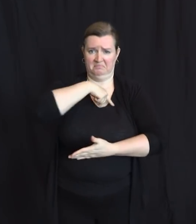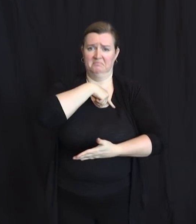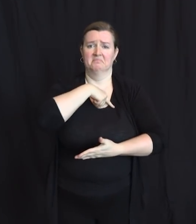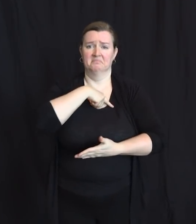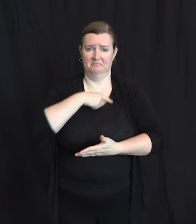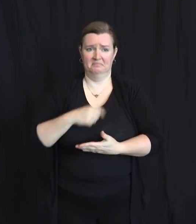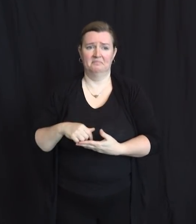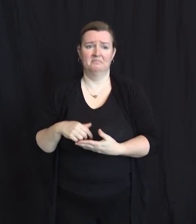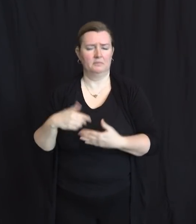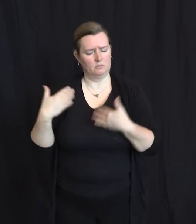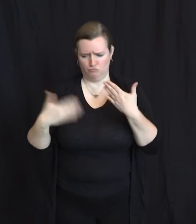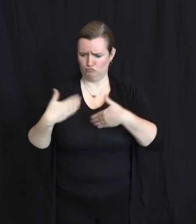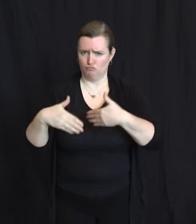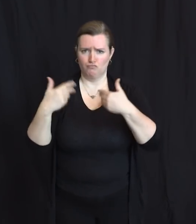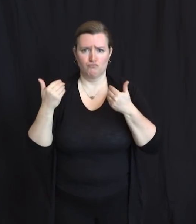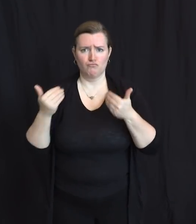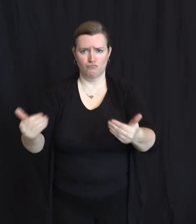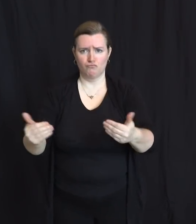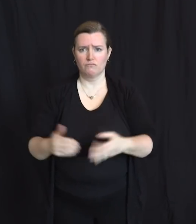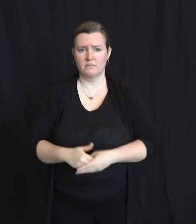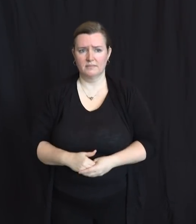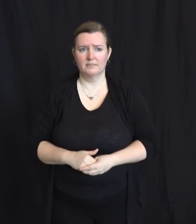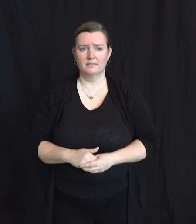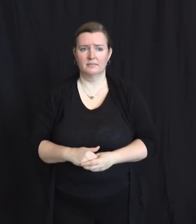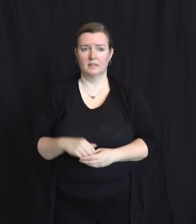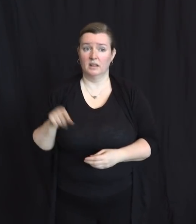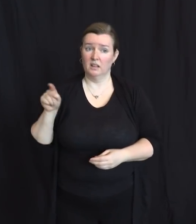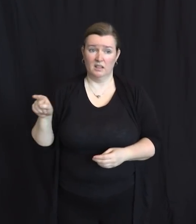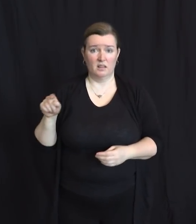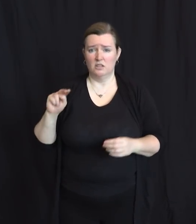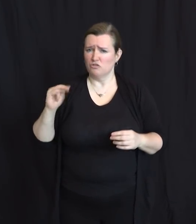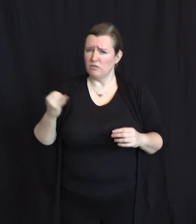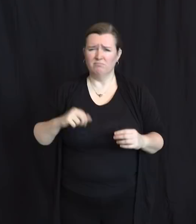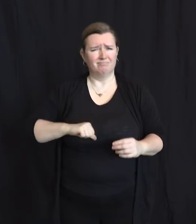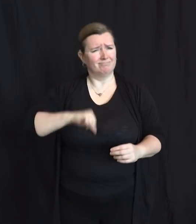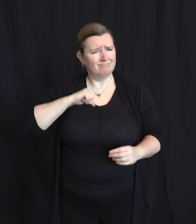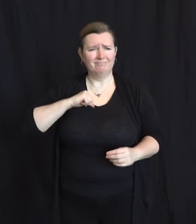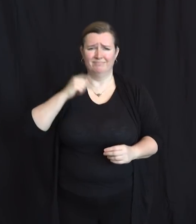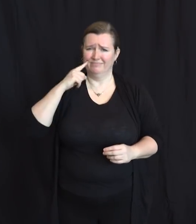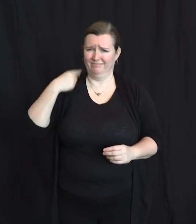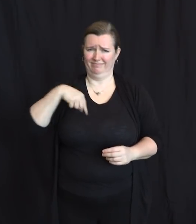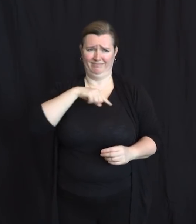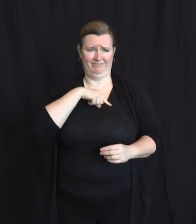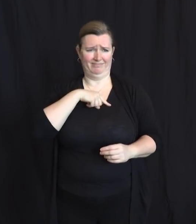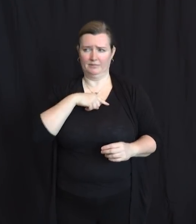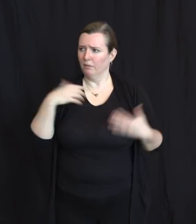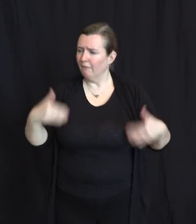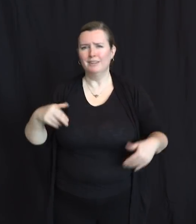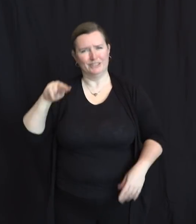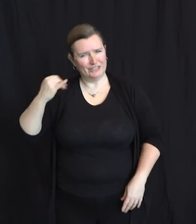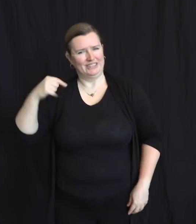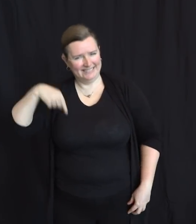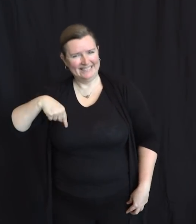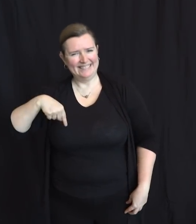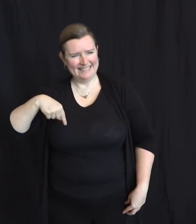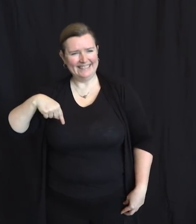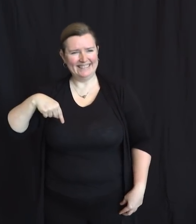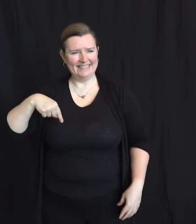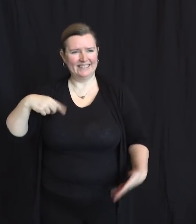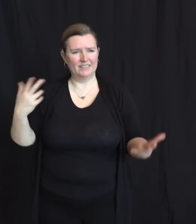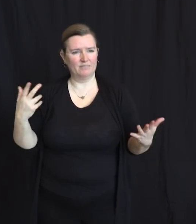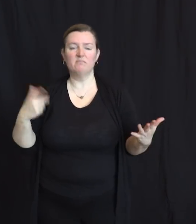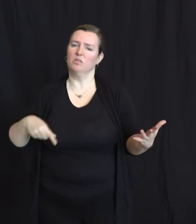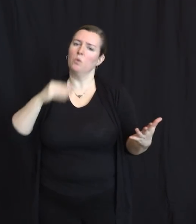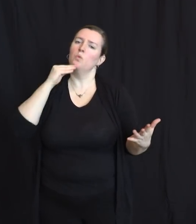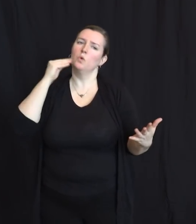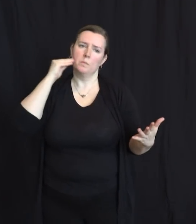is a tremendous point of Jersey pride for us all. Our state, after all, is the historic home of